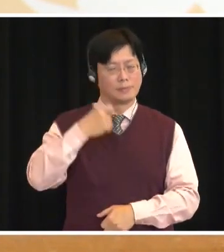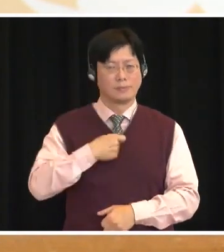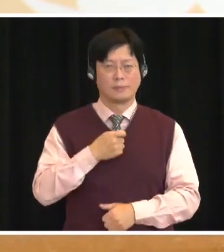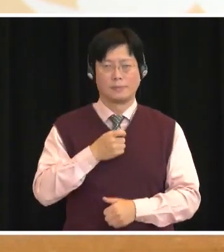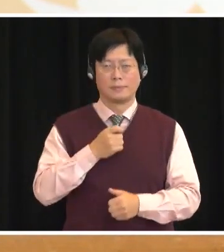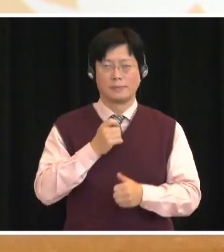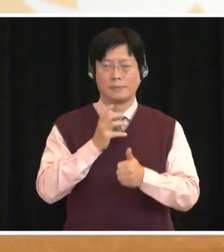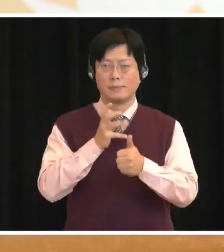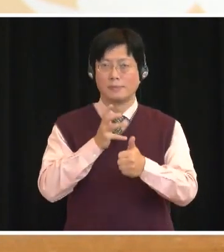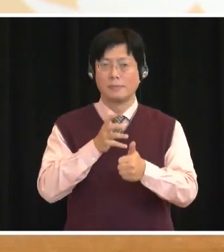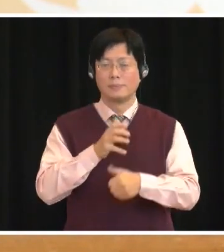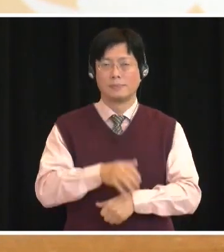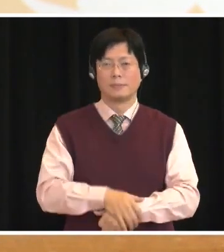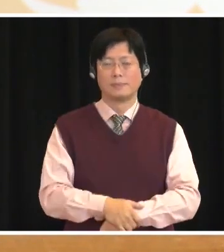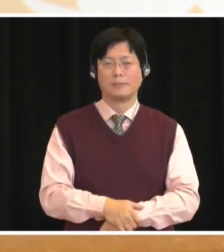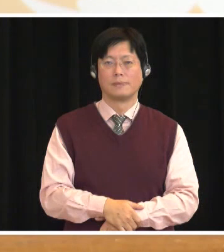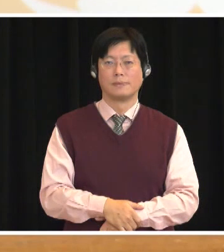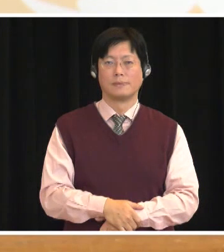First,